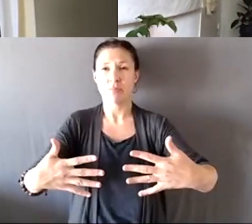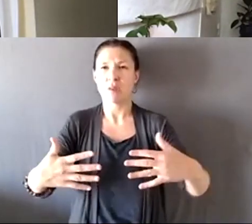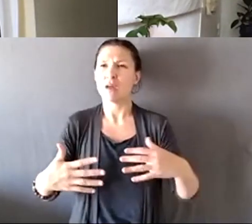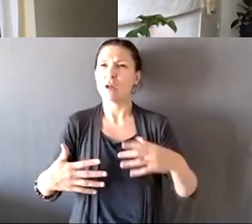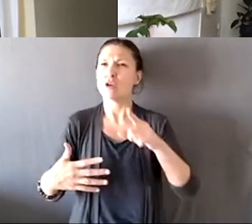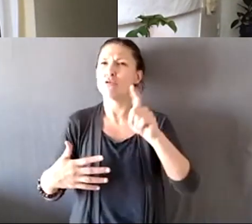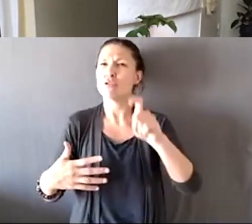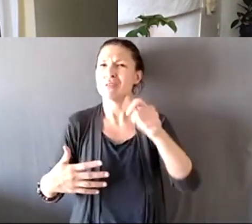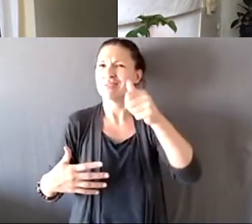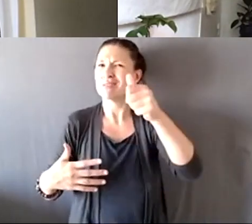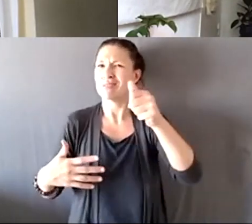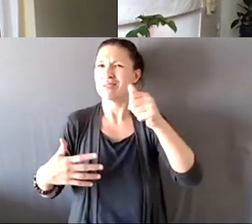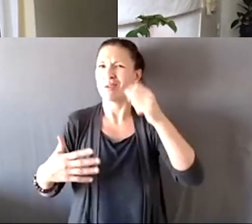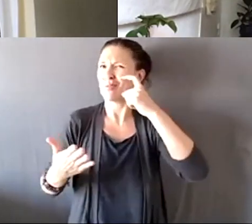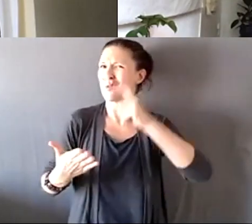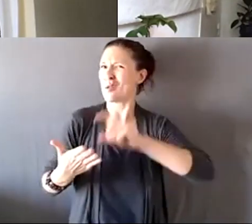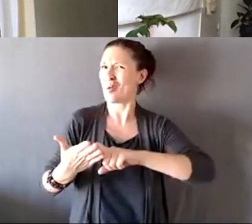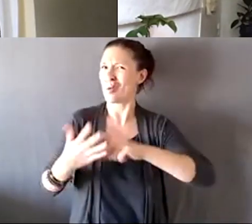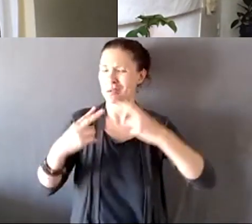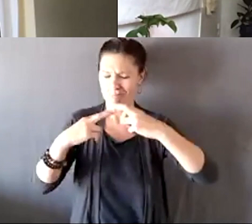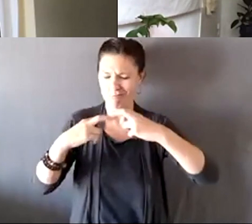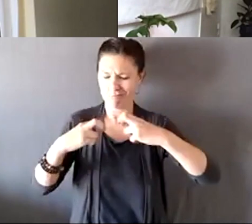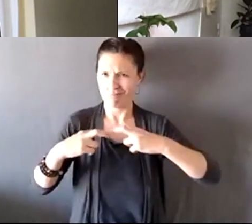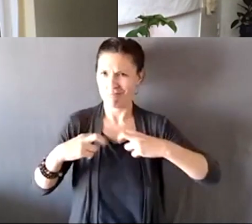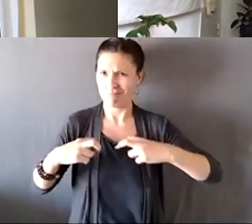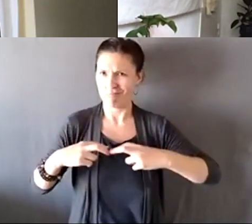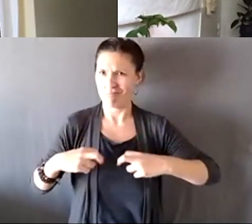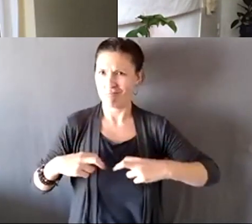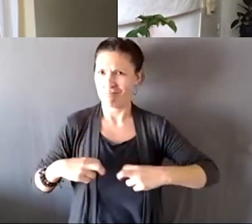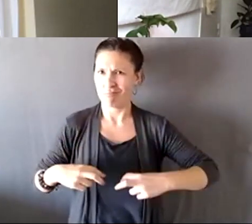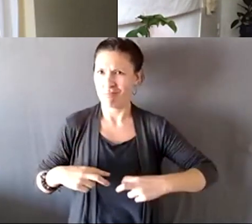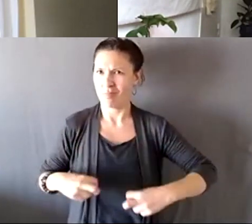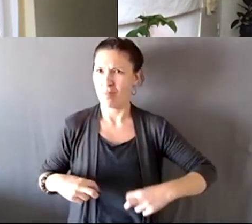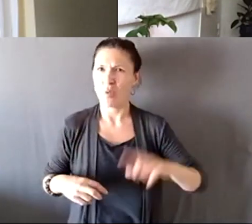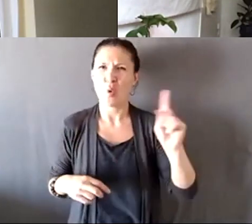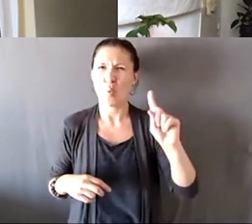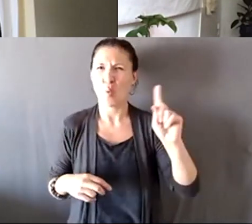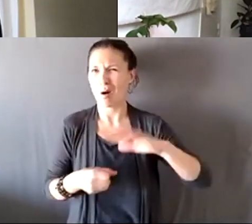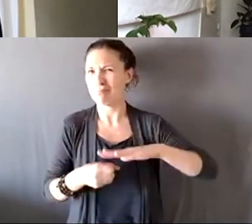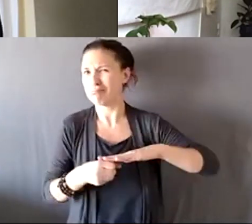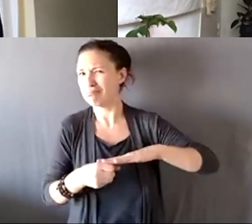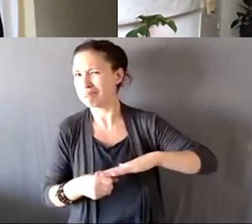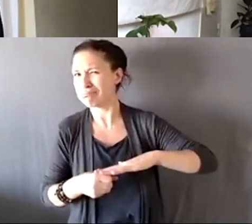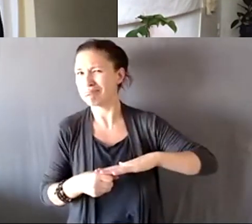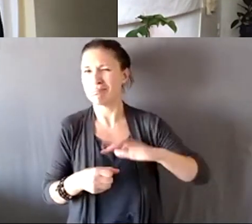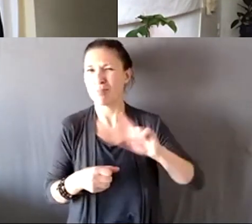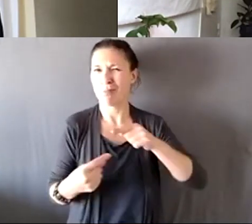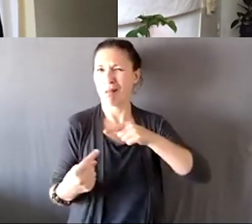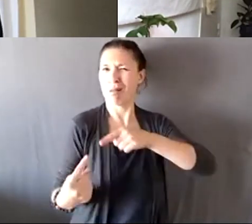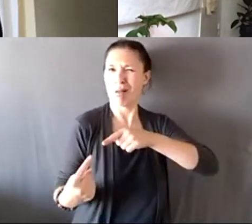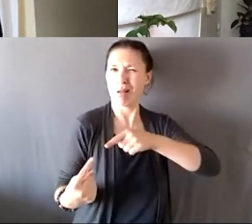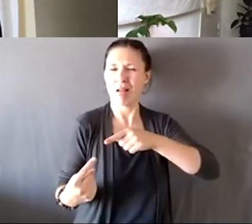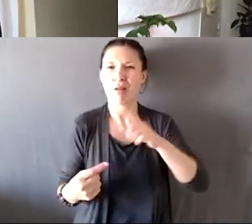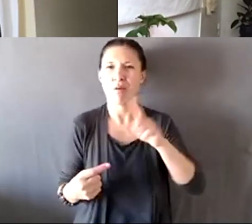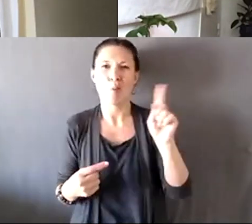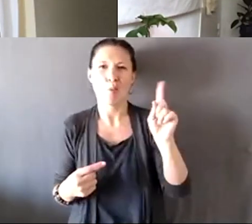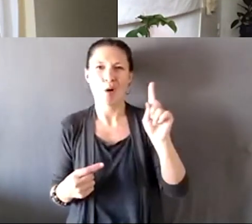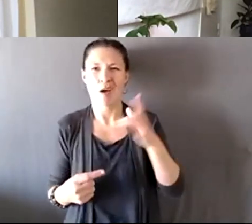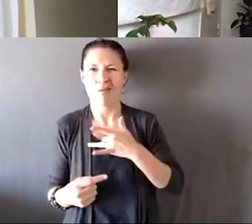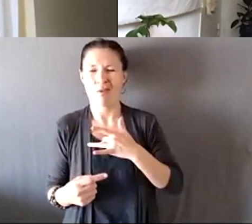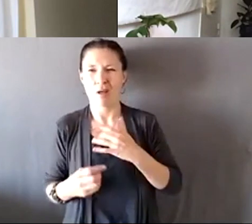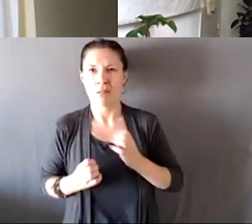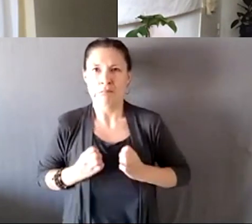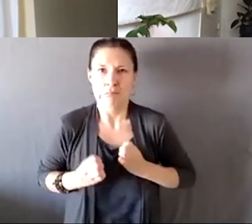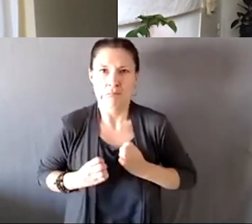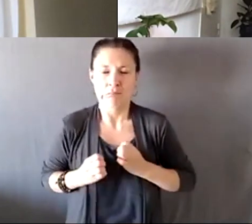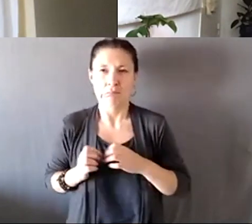it for not only points of tension, but feelings, emotions, other things that might